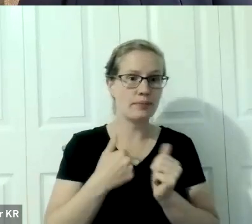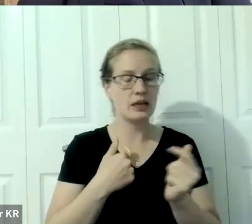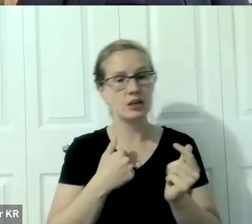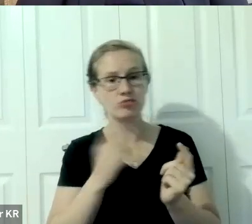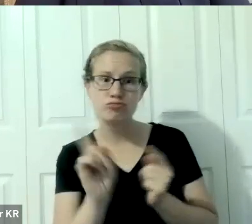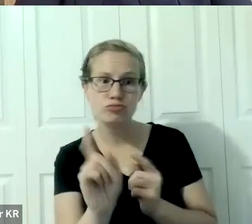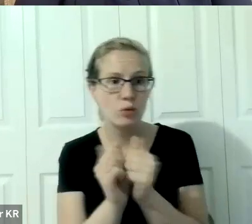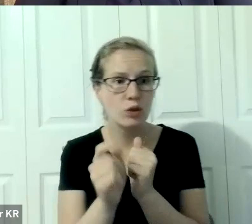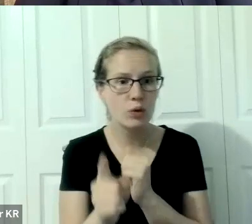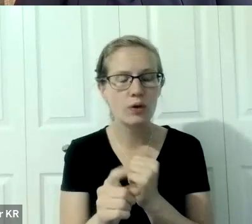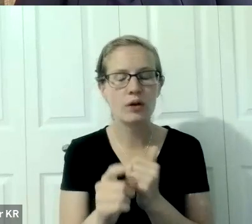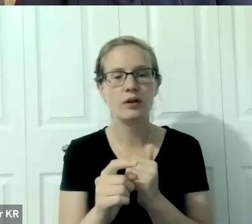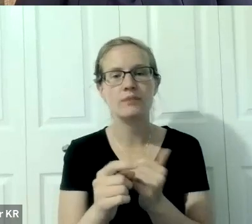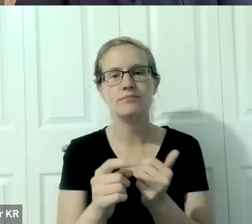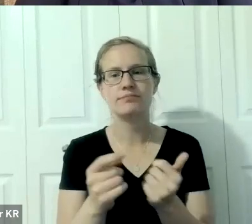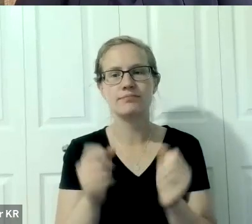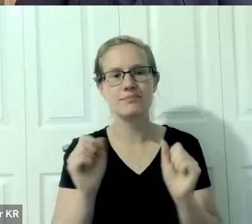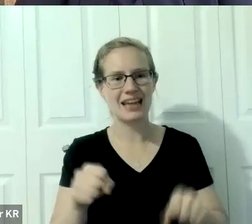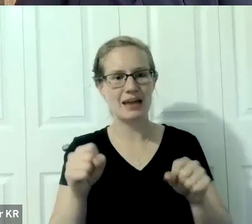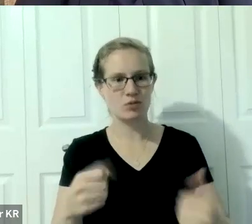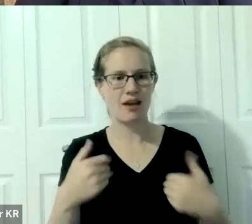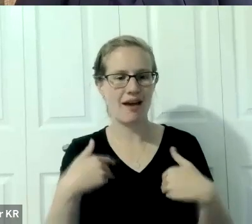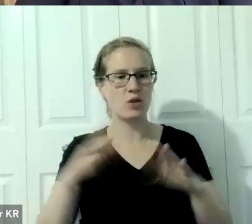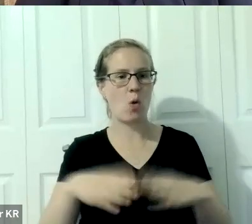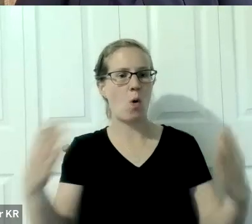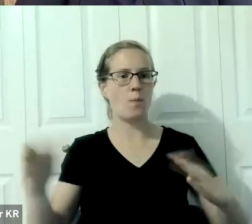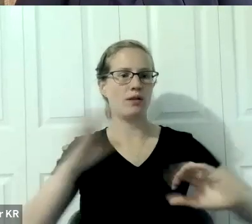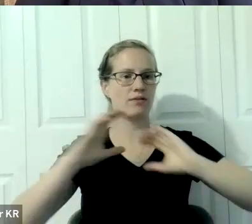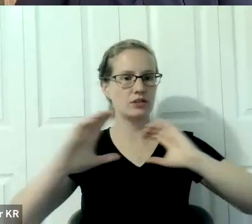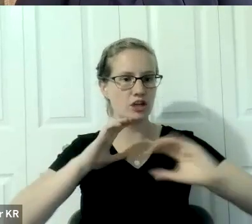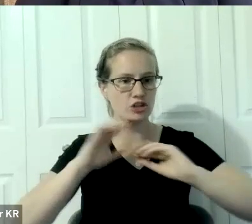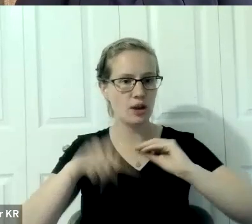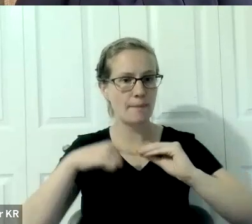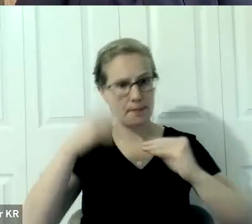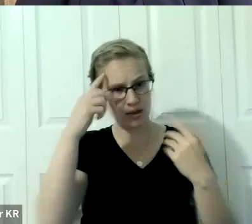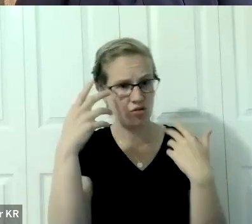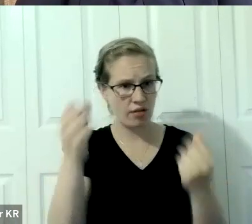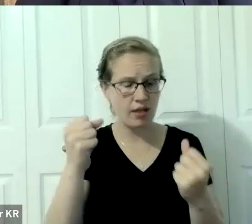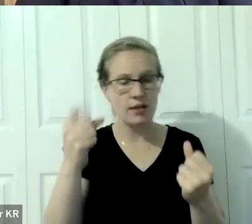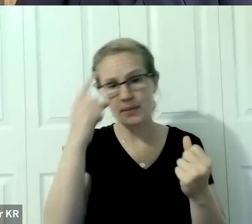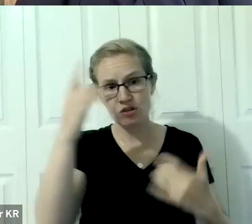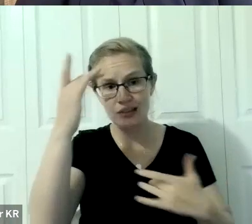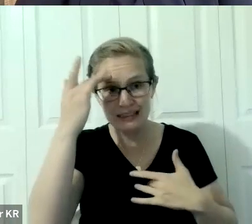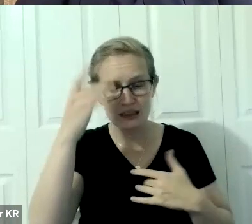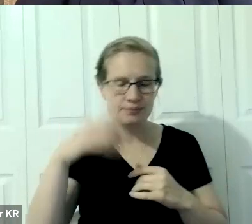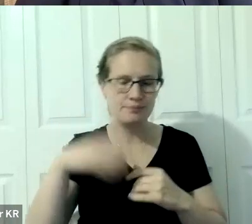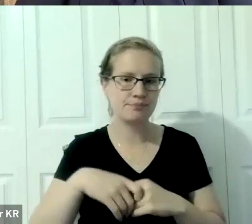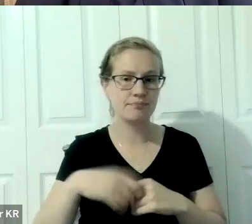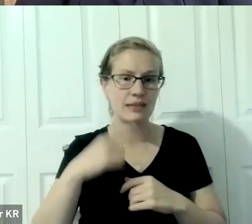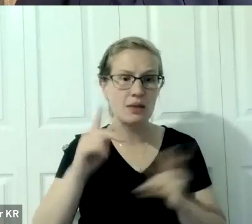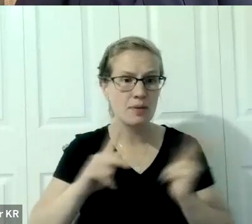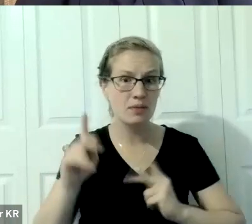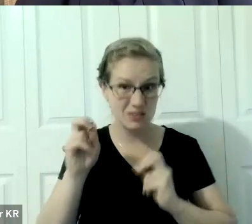it. And being able to have an open conversation about mental health and mental illness and tell people that it's